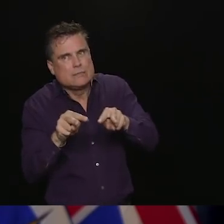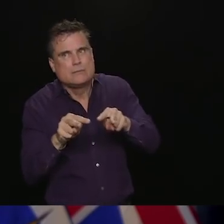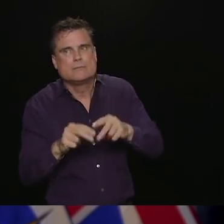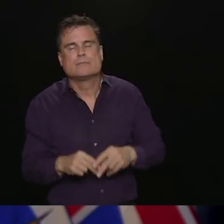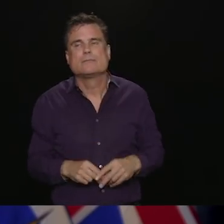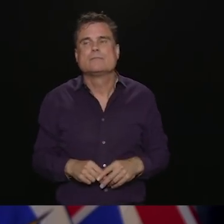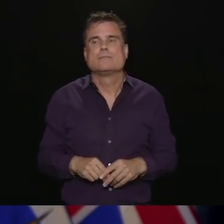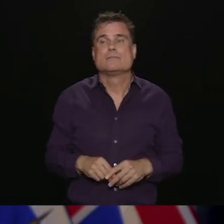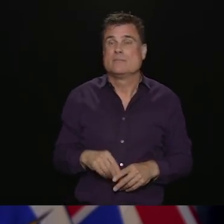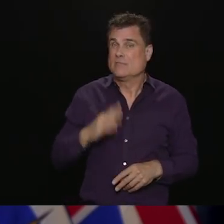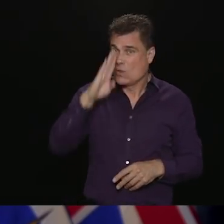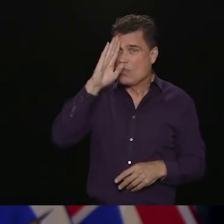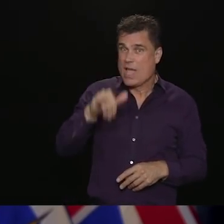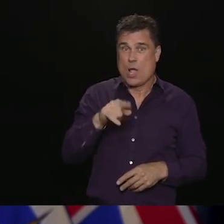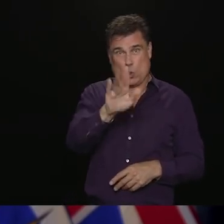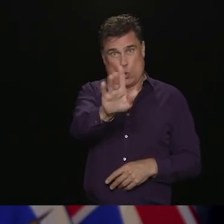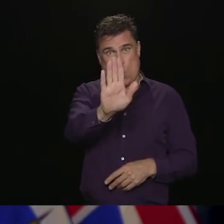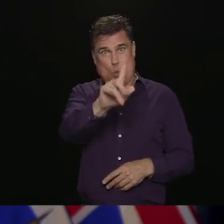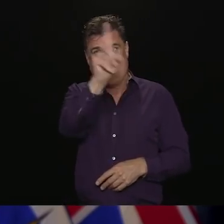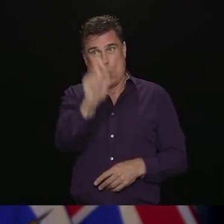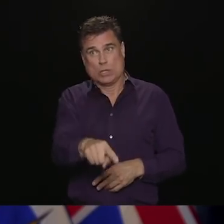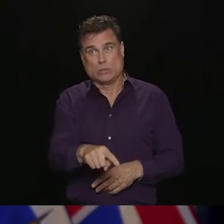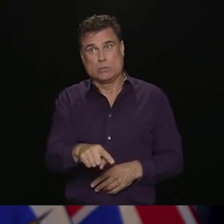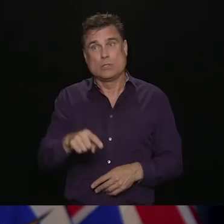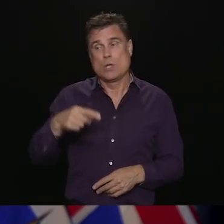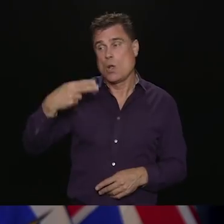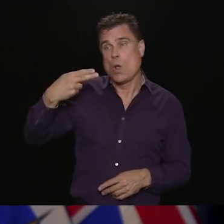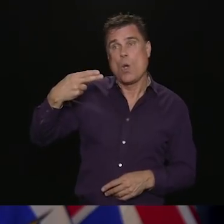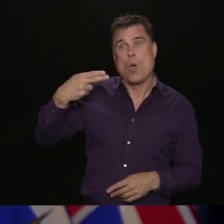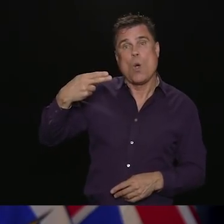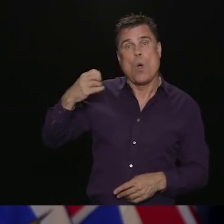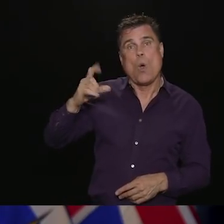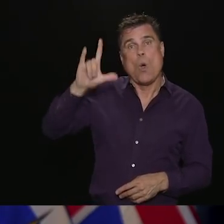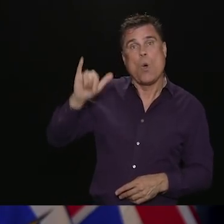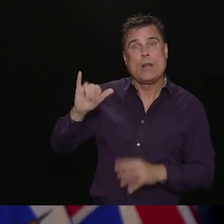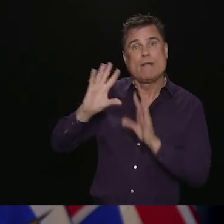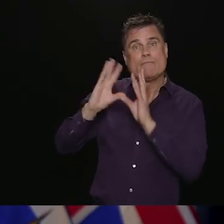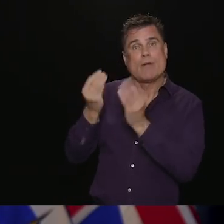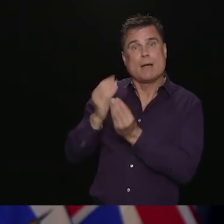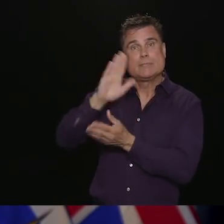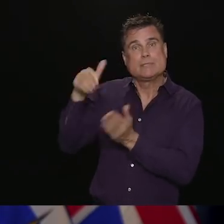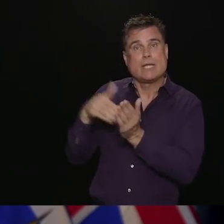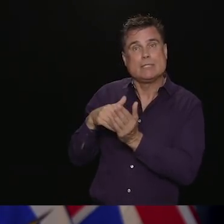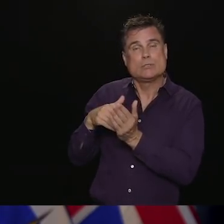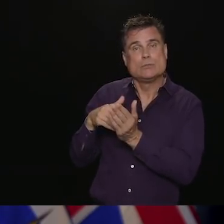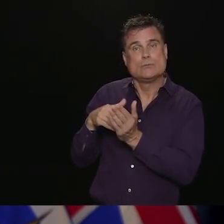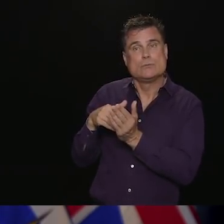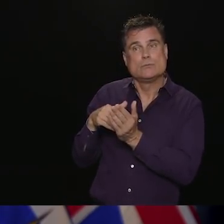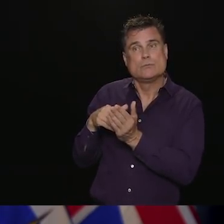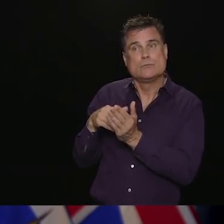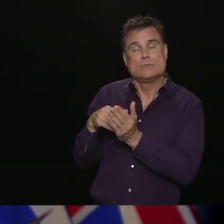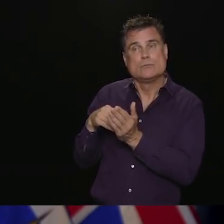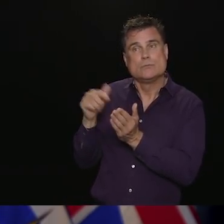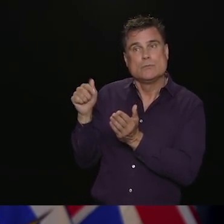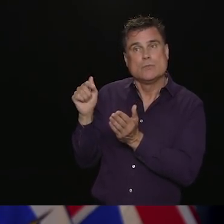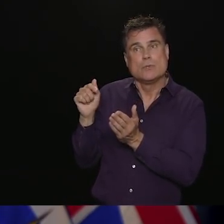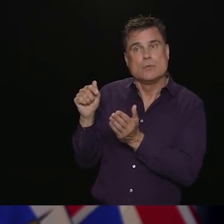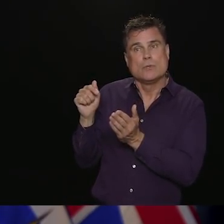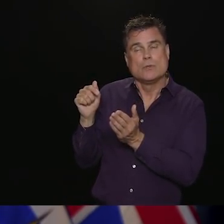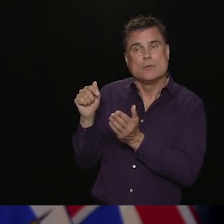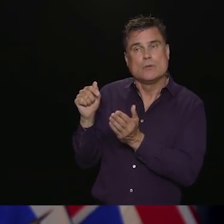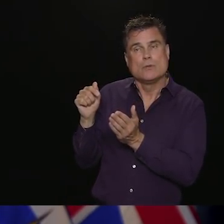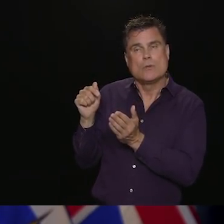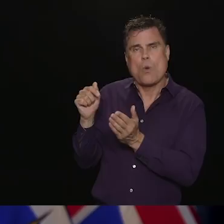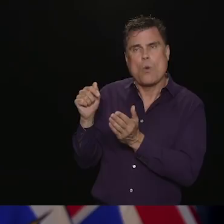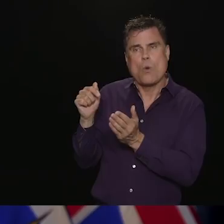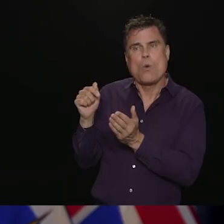assisted living facility that are closely connected. As far as I'm aware, it's only the long-term care part that's affected at the moment. This, you know,